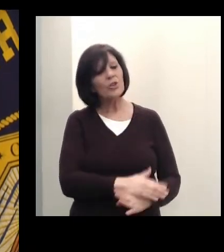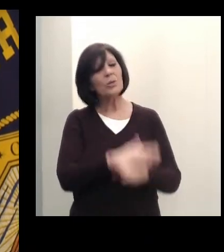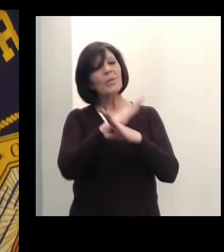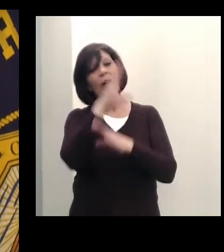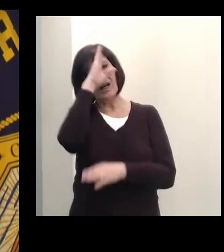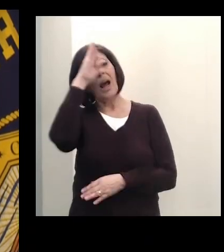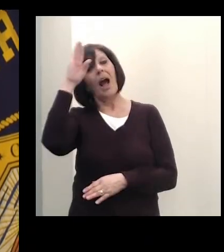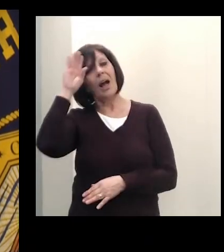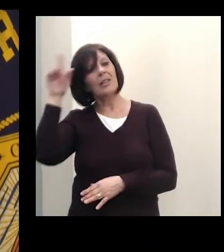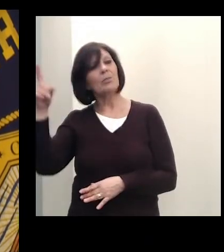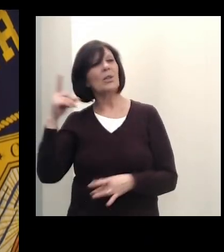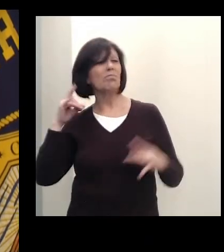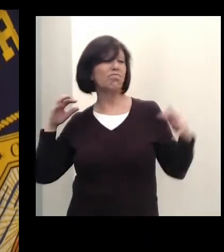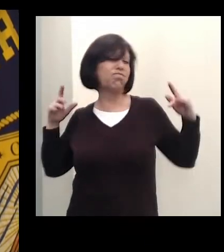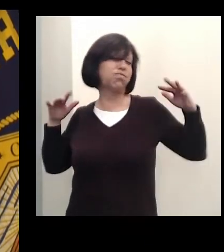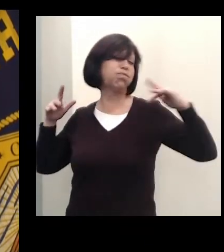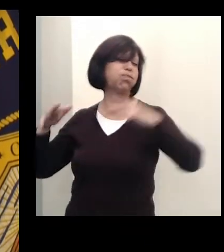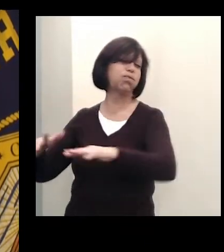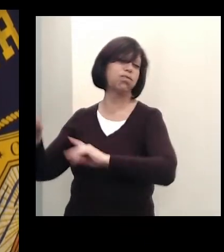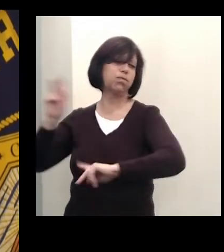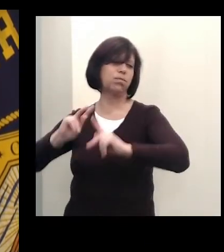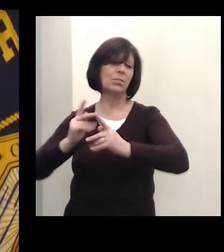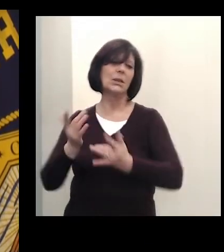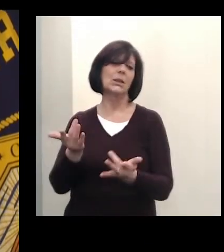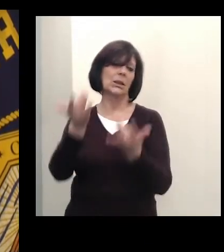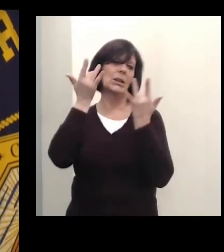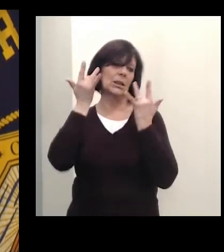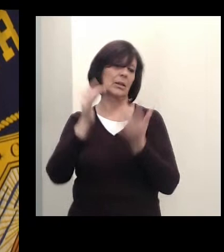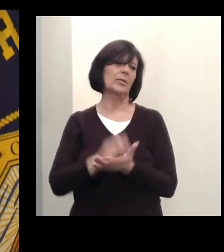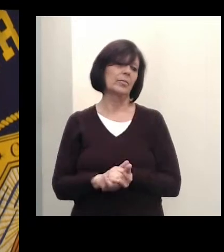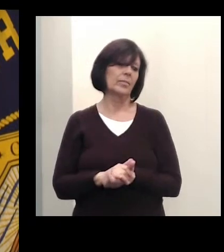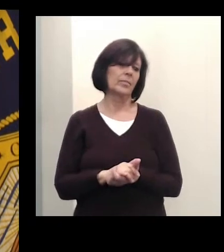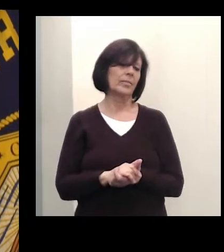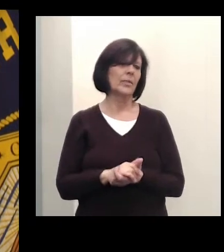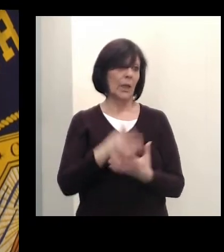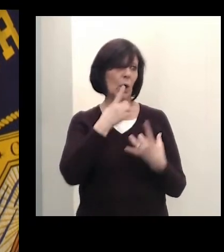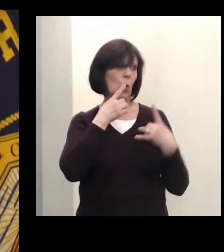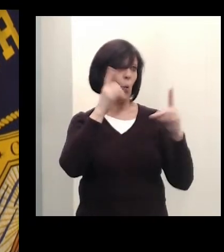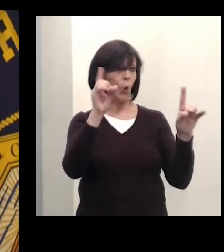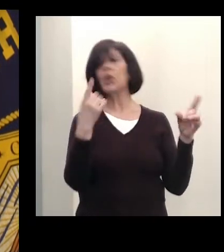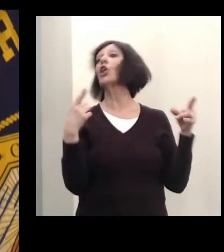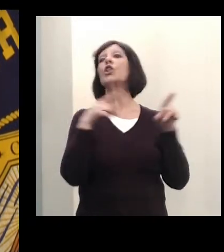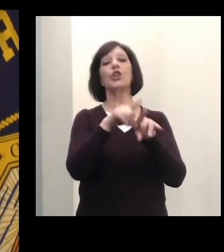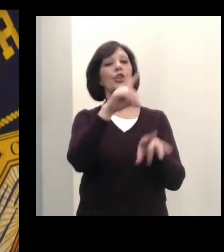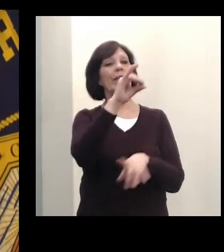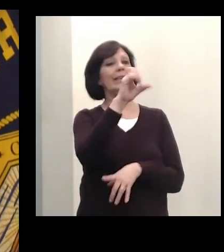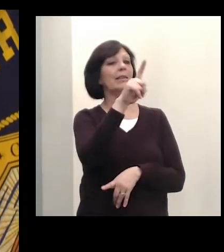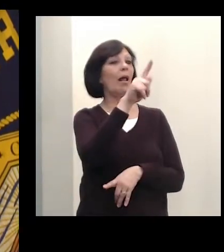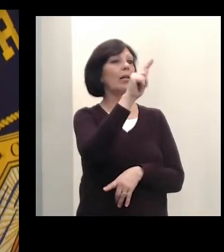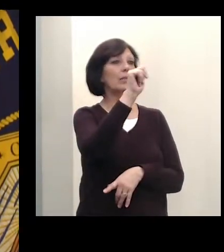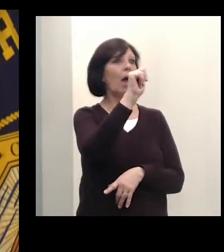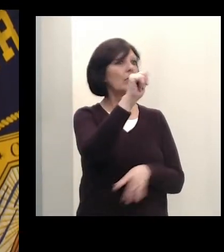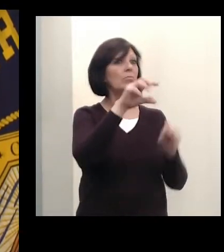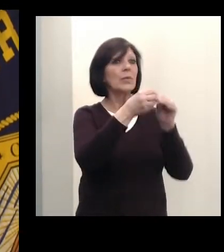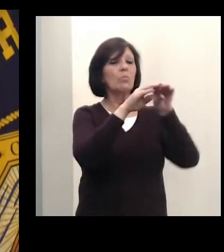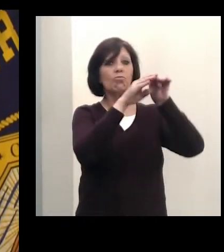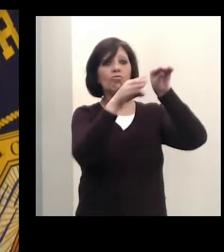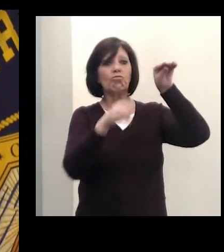from drowning in COVID patients. It worked during the Delta wave. We brought the numbers down, and then Omicron